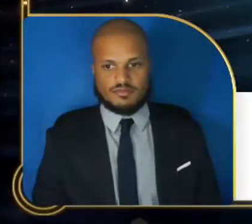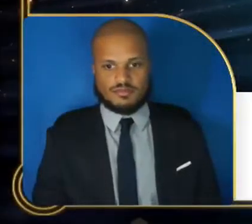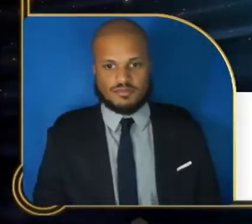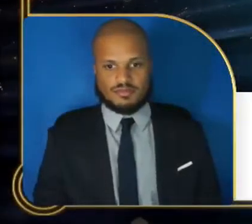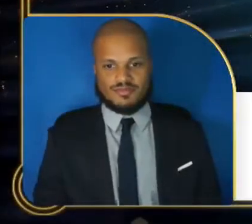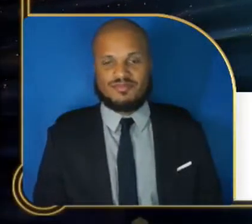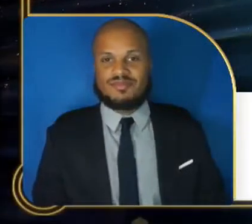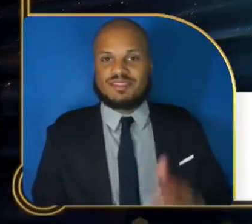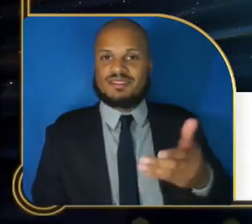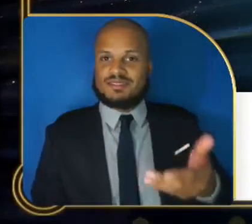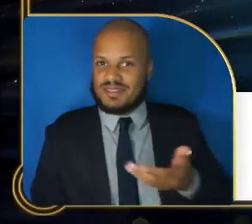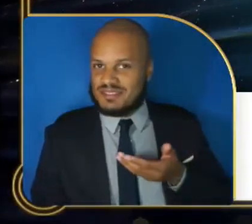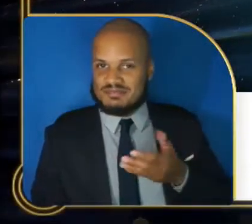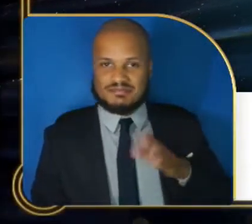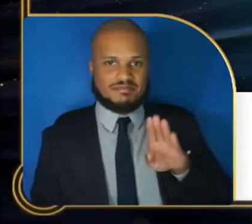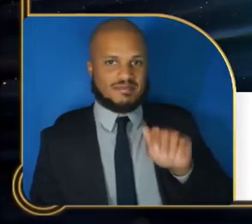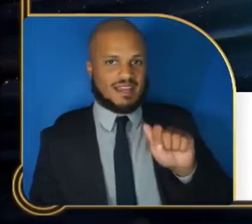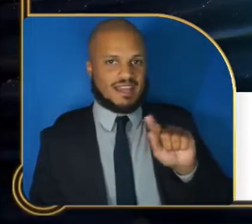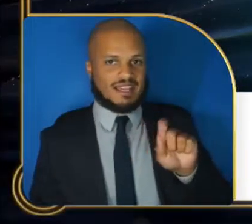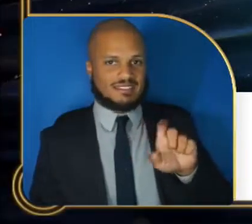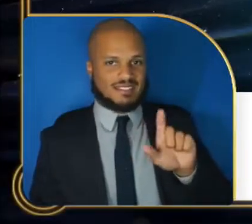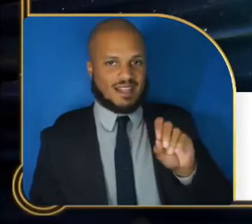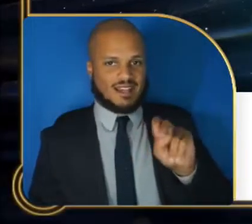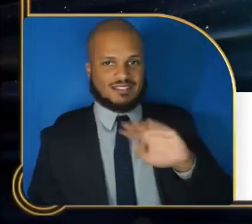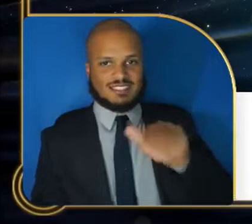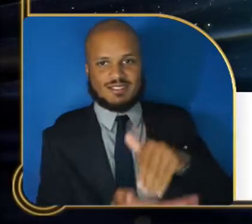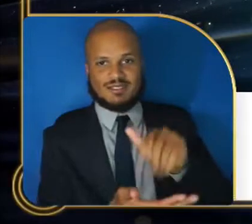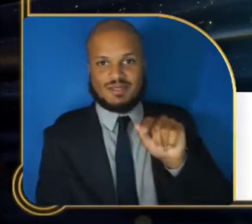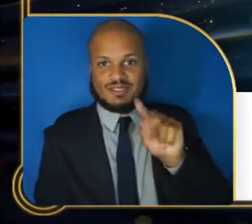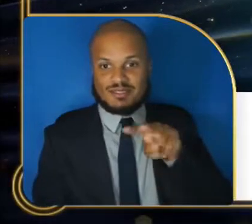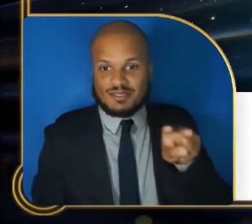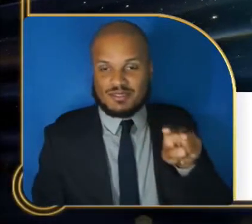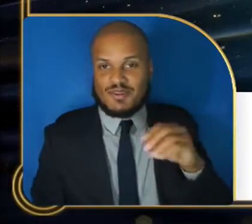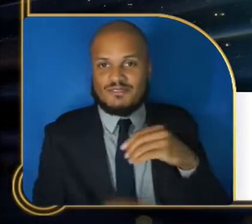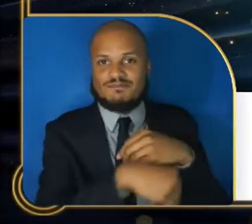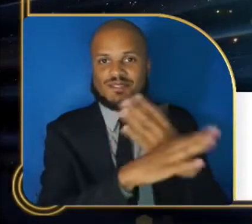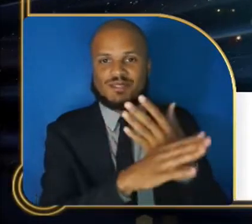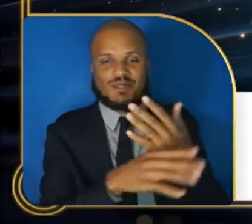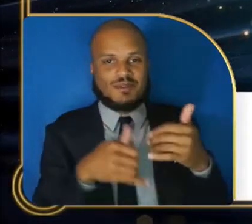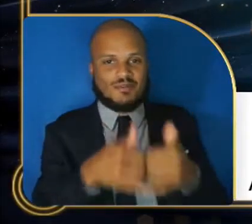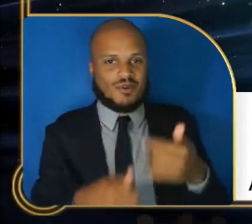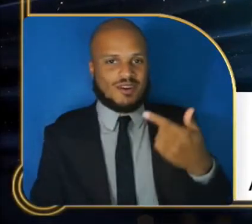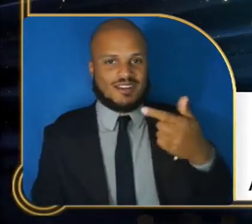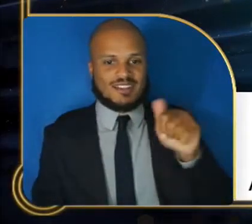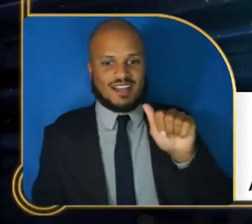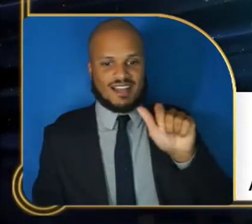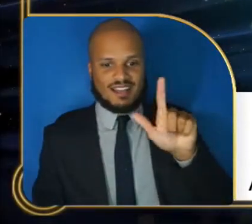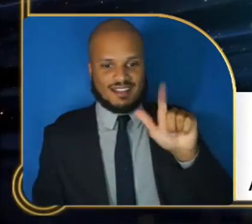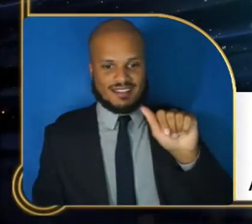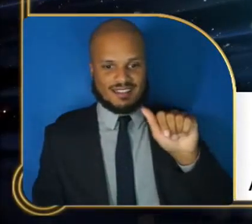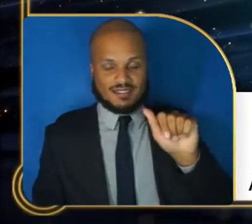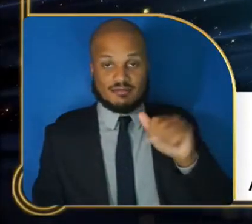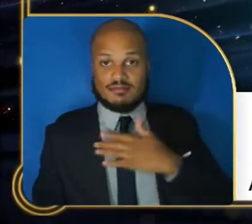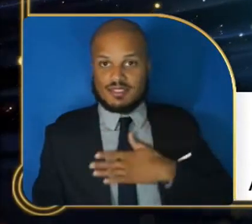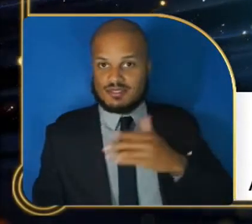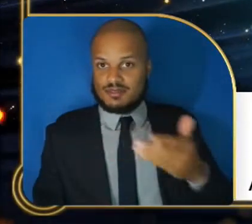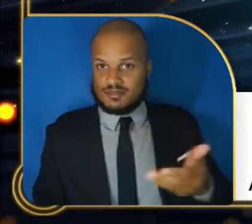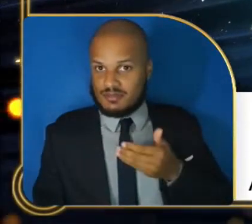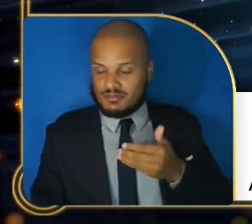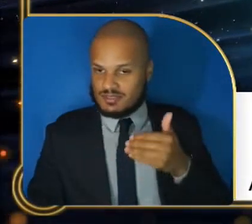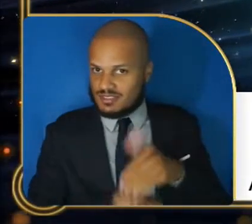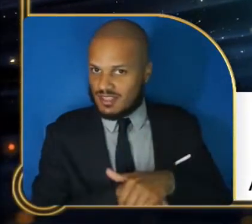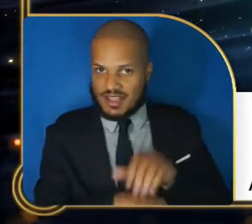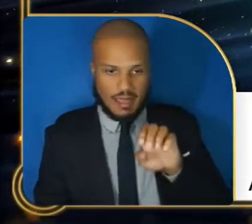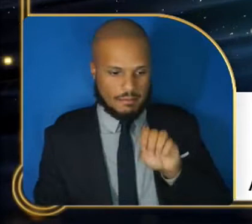Welcome to the Bazelon Center's 2022 Virtual Awards Gala. Please welcome tonight's